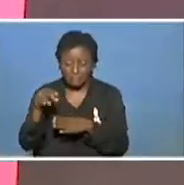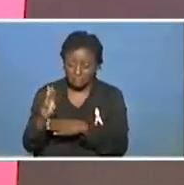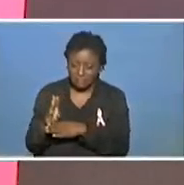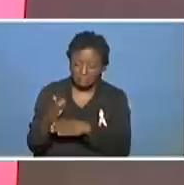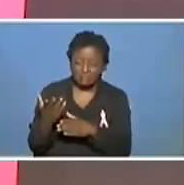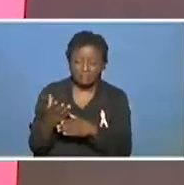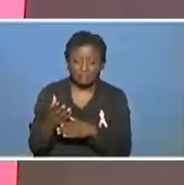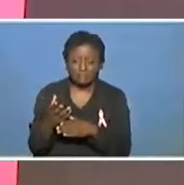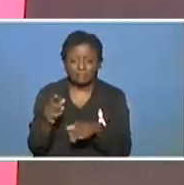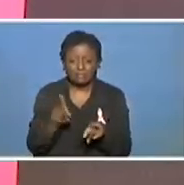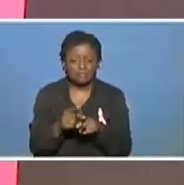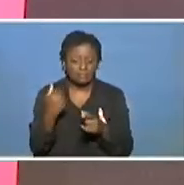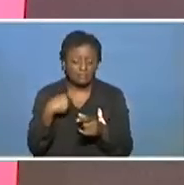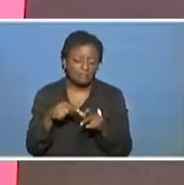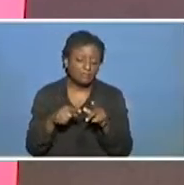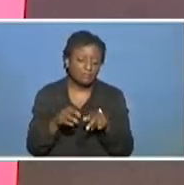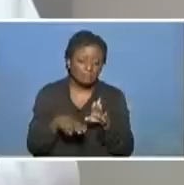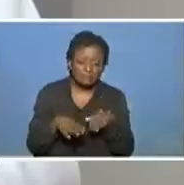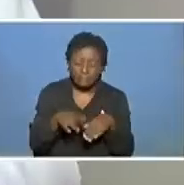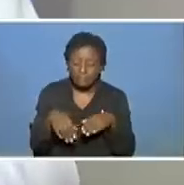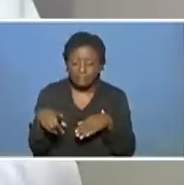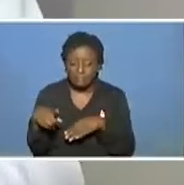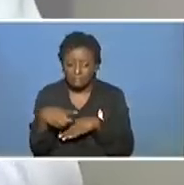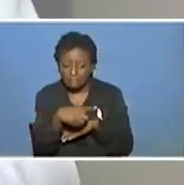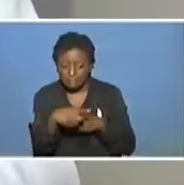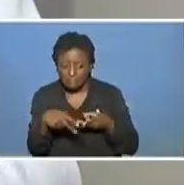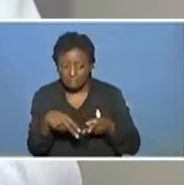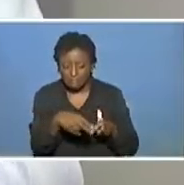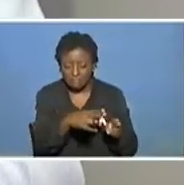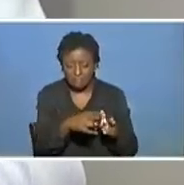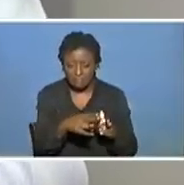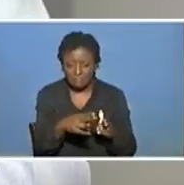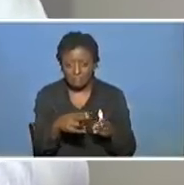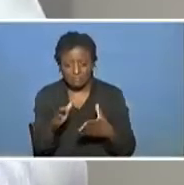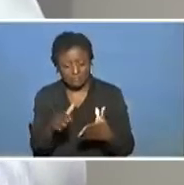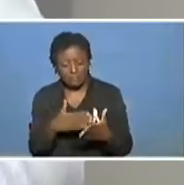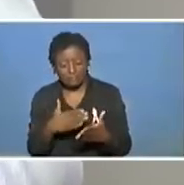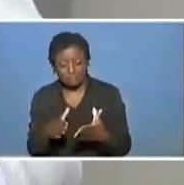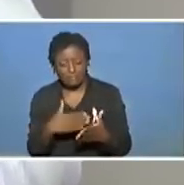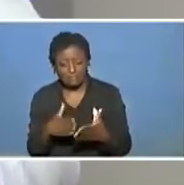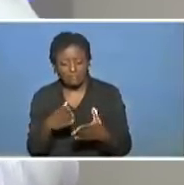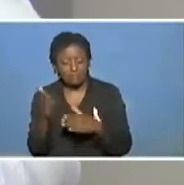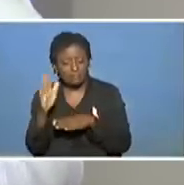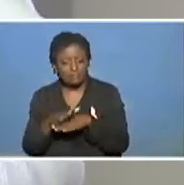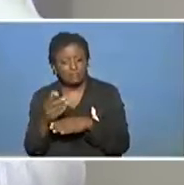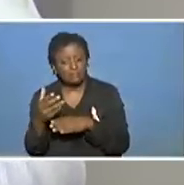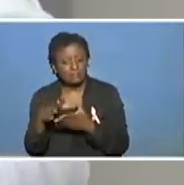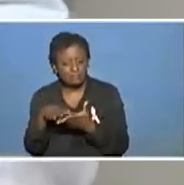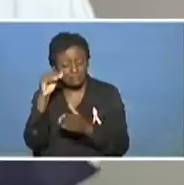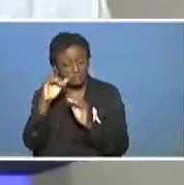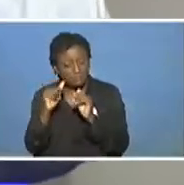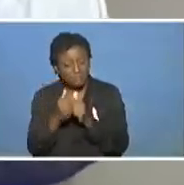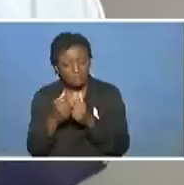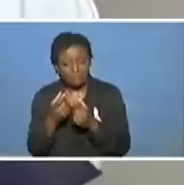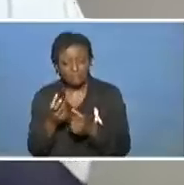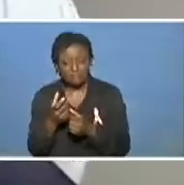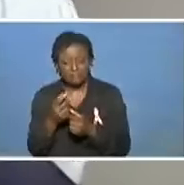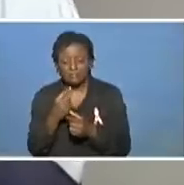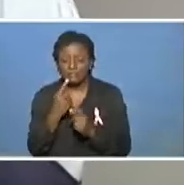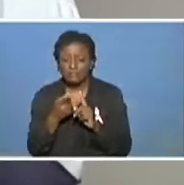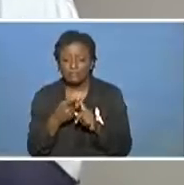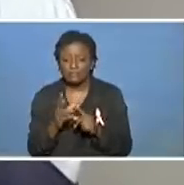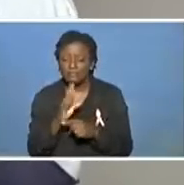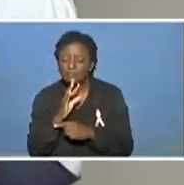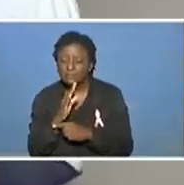I was coming down the hallway, the jingle was on. And so I learned how to speak extemporaneously, and